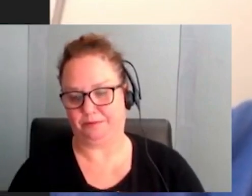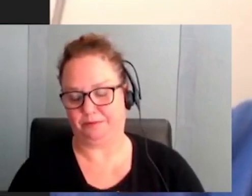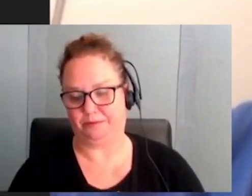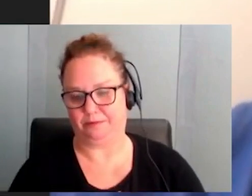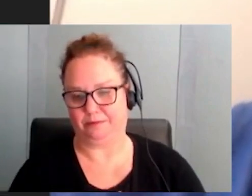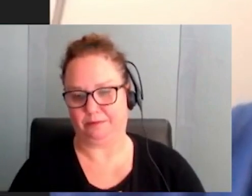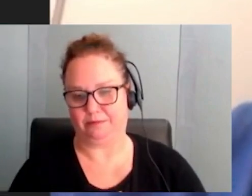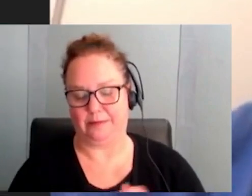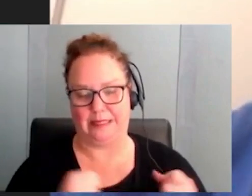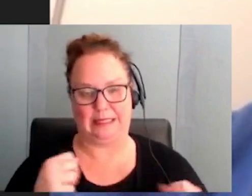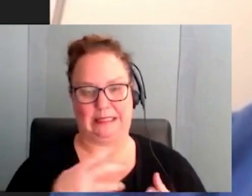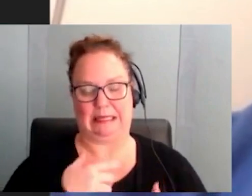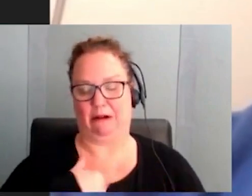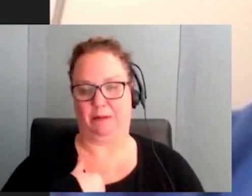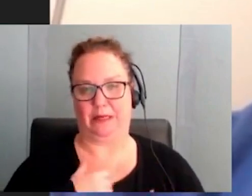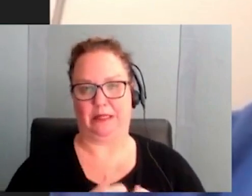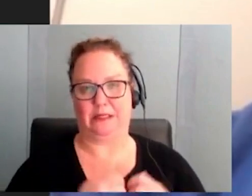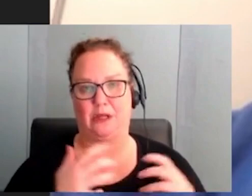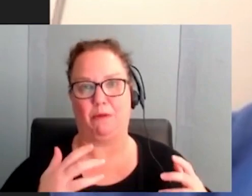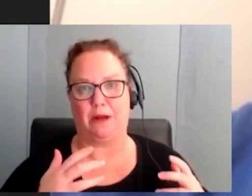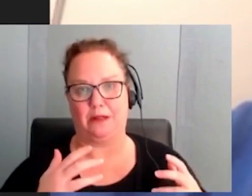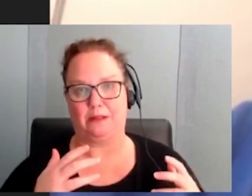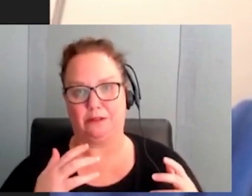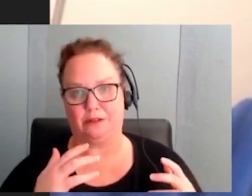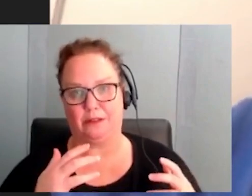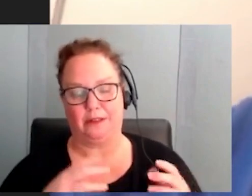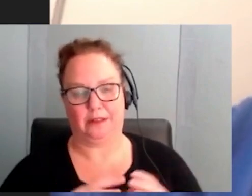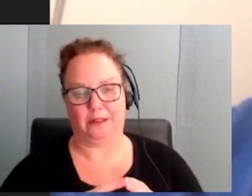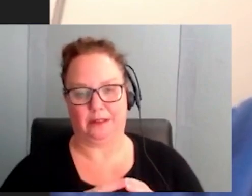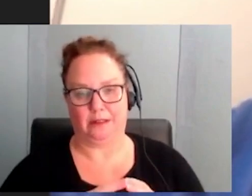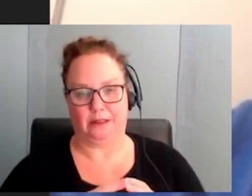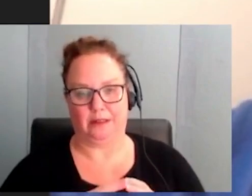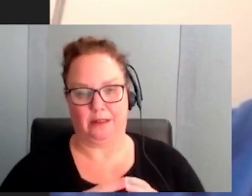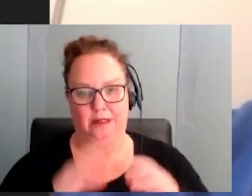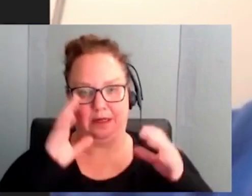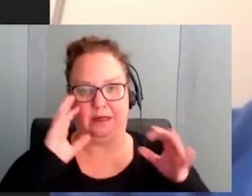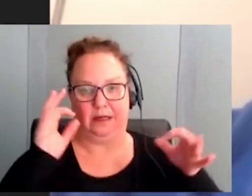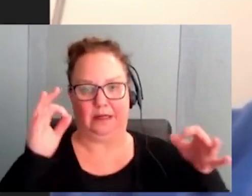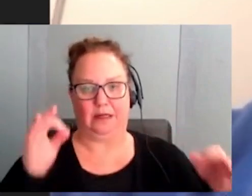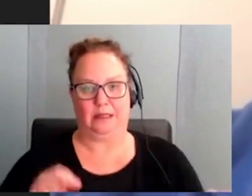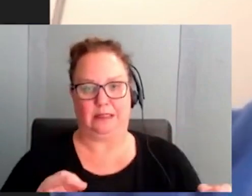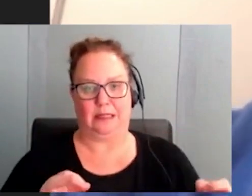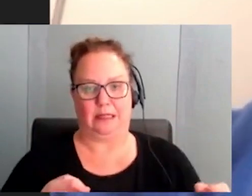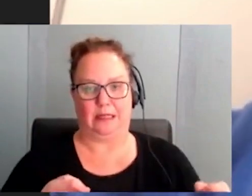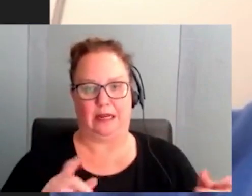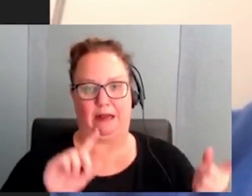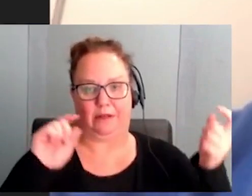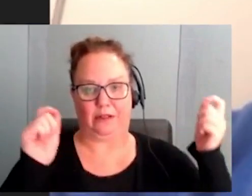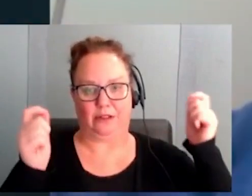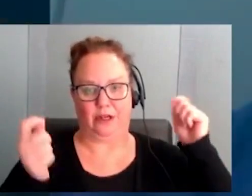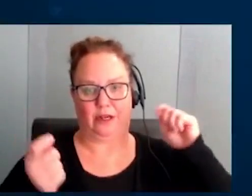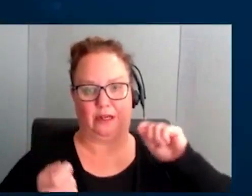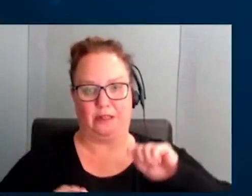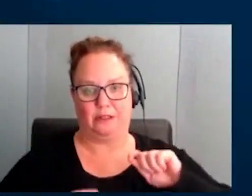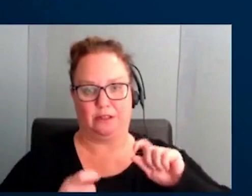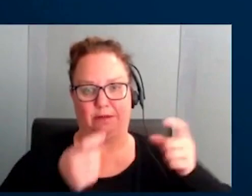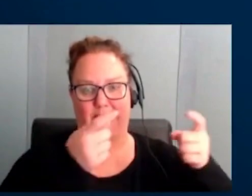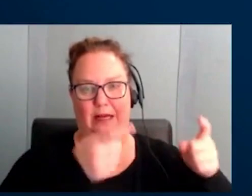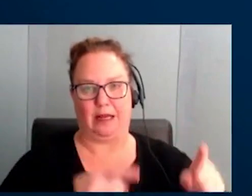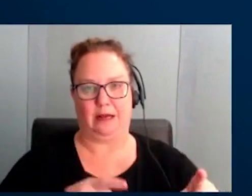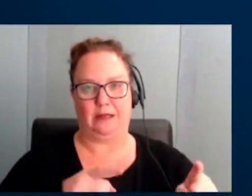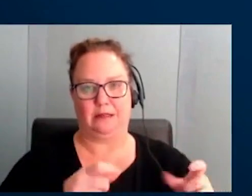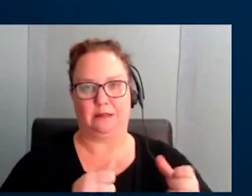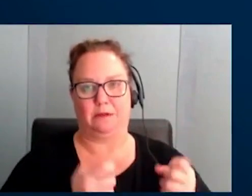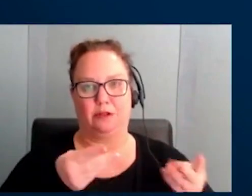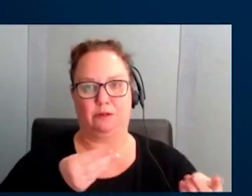it just scared me so much that I just decided that I gotta change. It's been going on so long. I spent so much money.